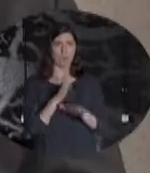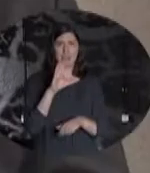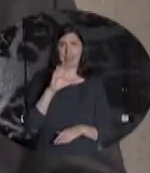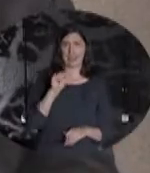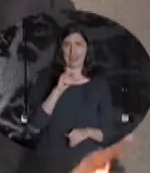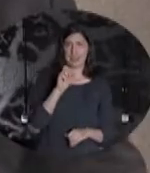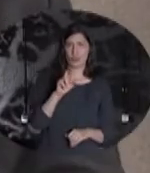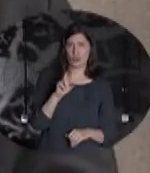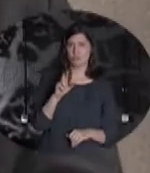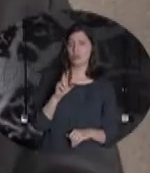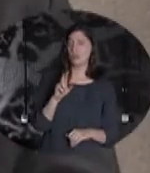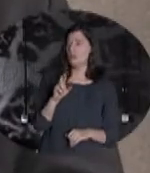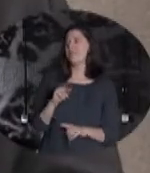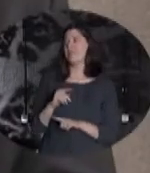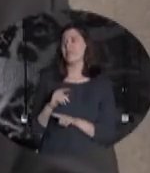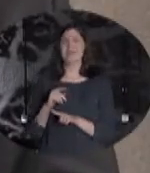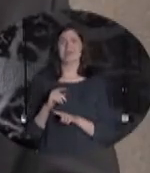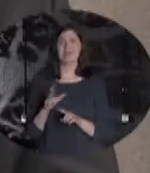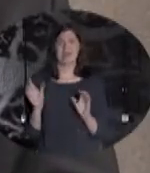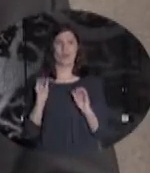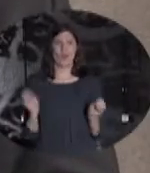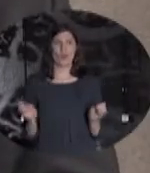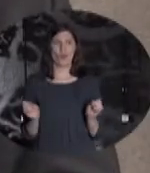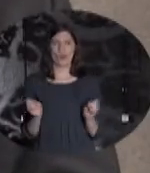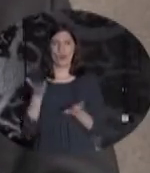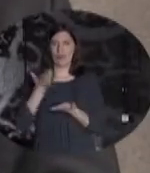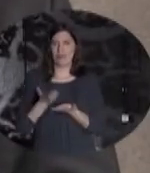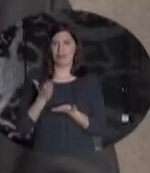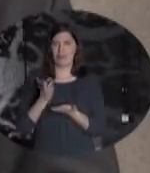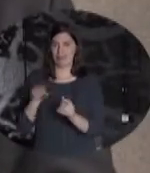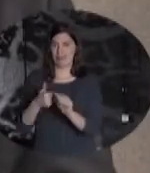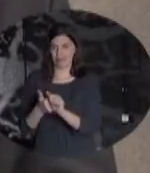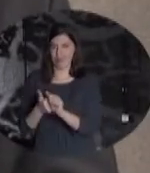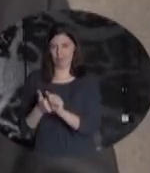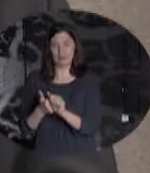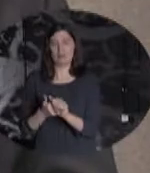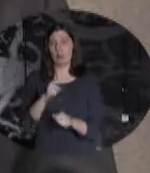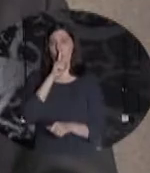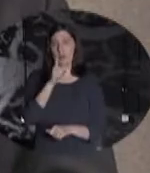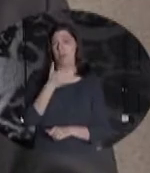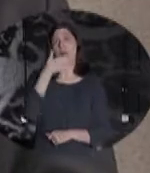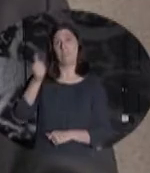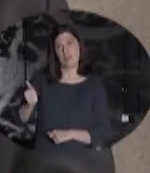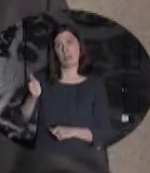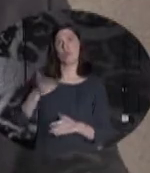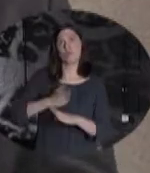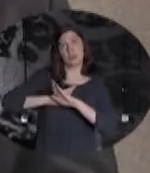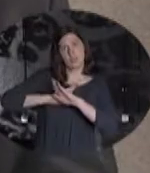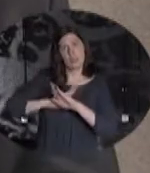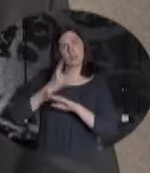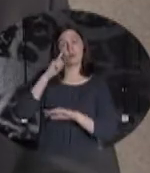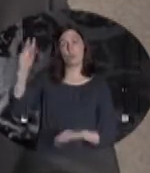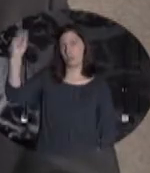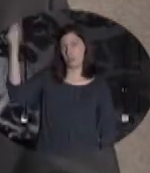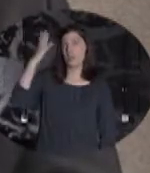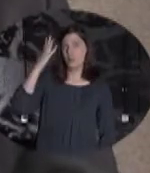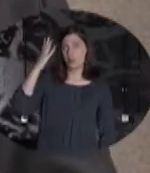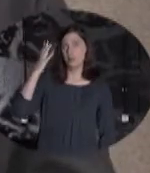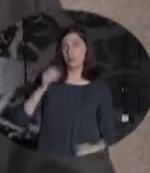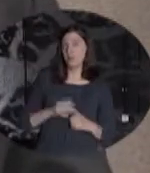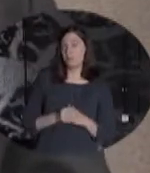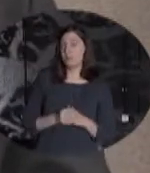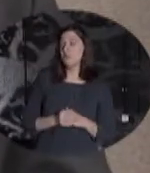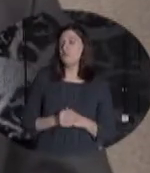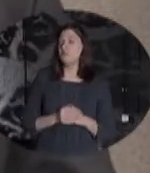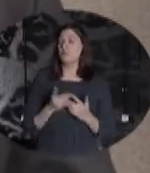Yeah, there's really no truth to that. You know, it really is the best thing you can use to protect yourself from the sun. There's